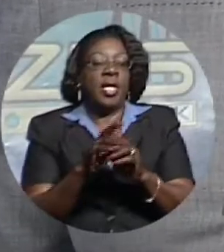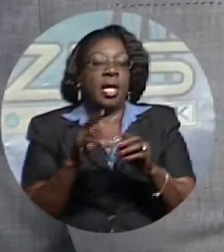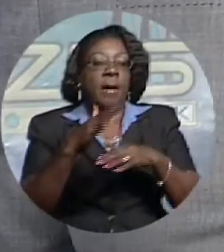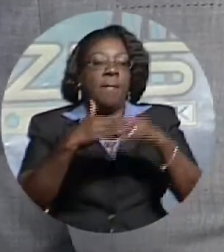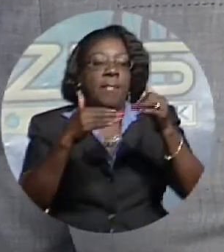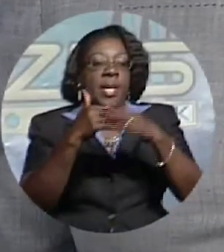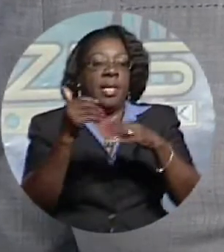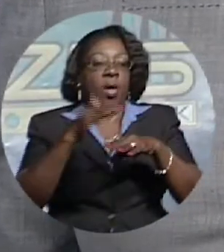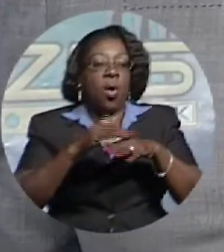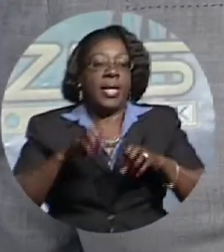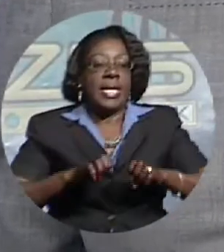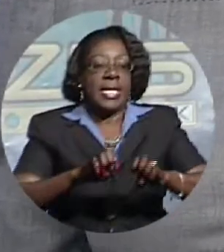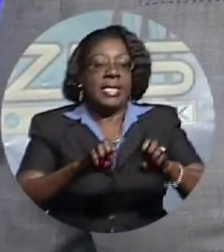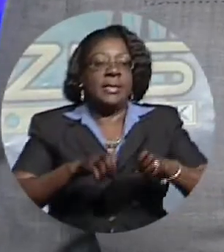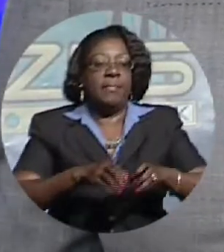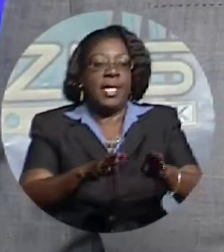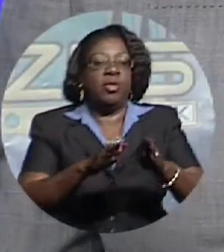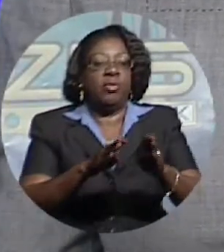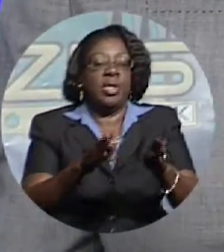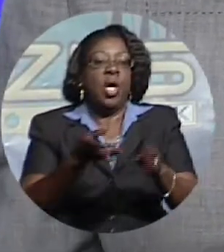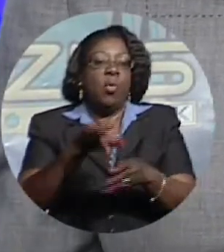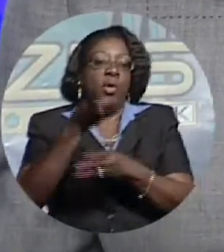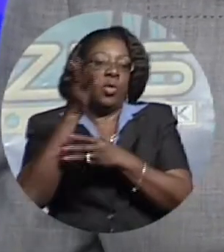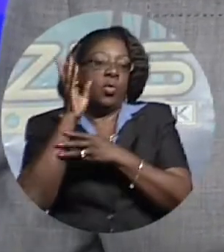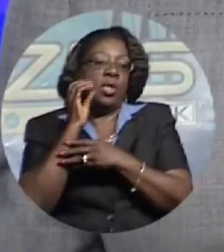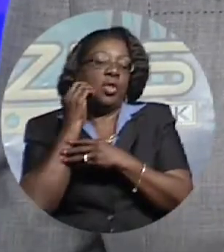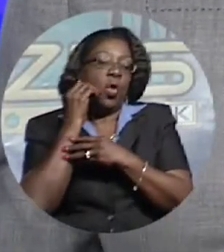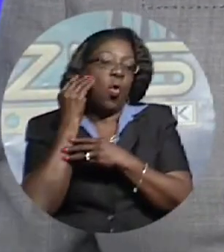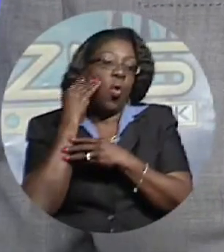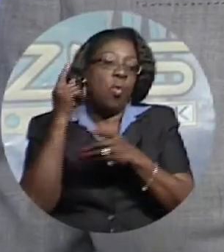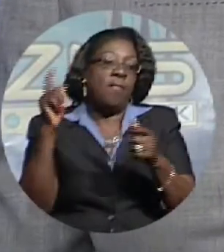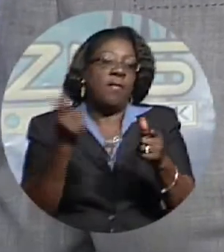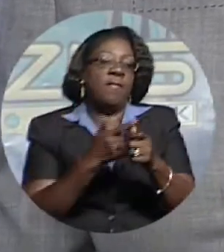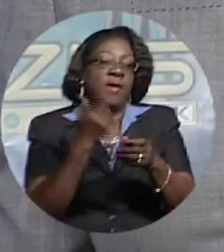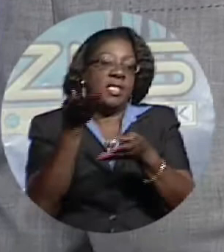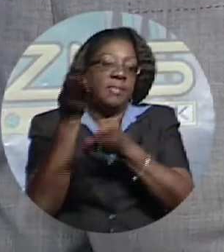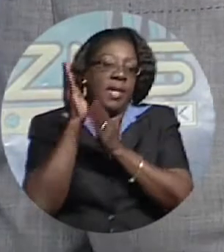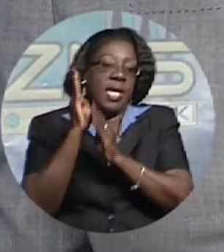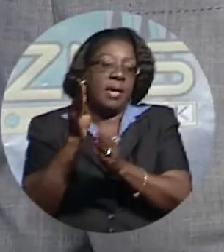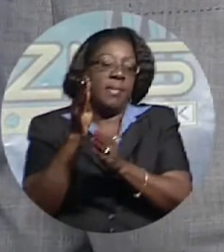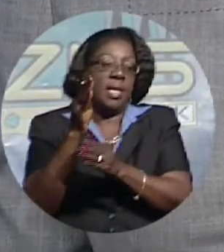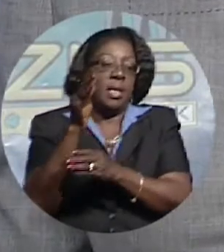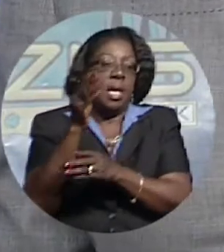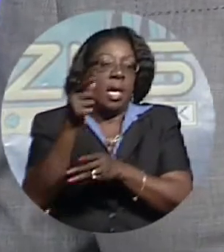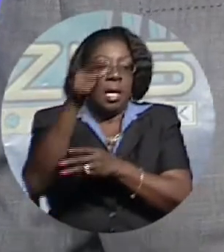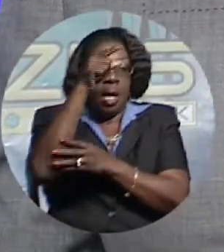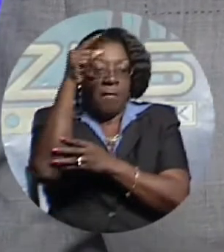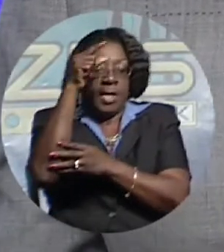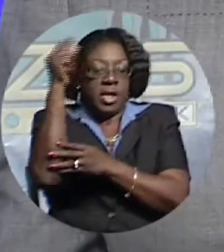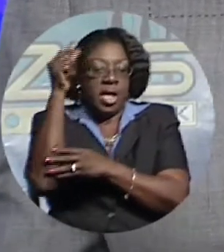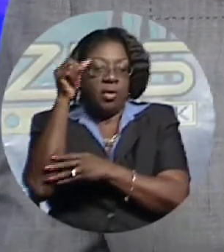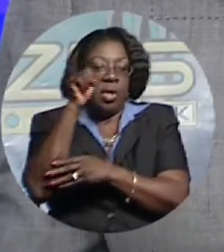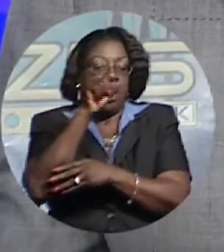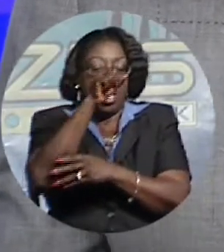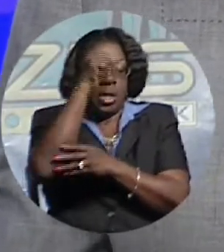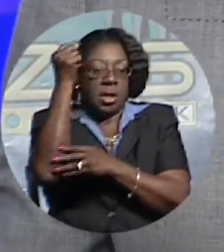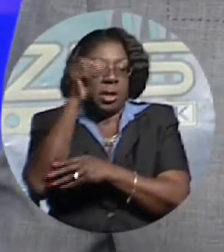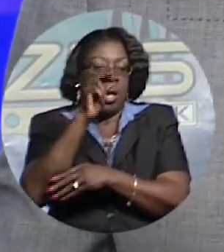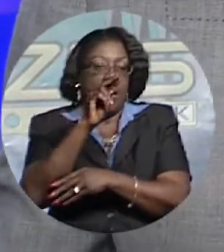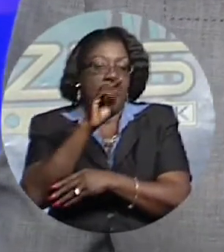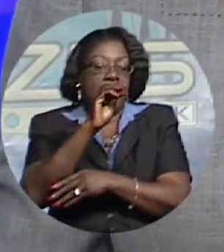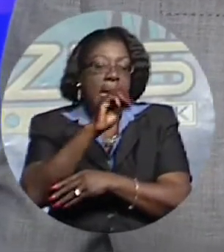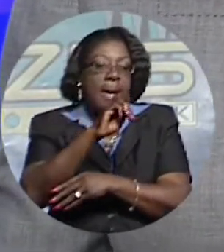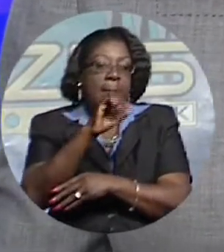two-story structure on East Bay Street, which was the childhood home of the first Bahamian Governor General, Sir Milo Butler. Janaea Noel Ferguson was